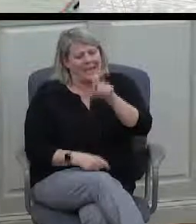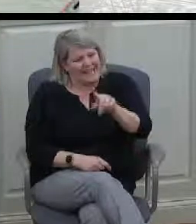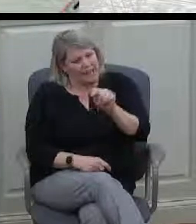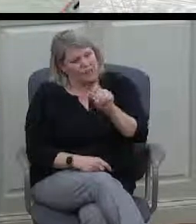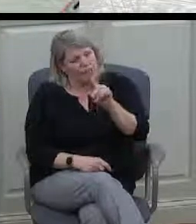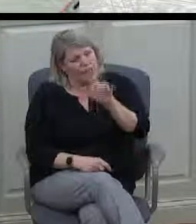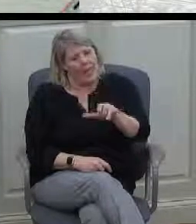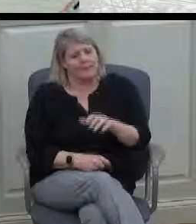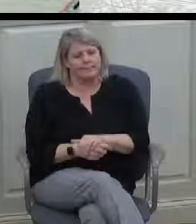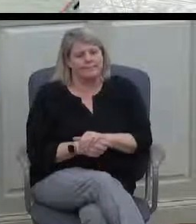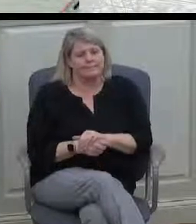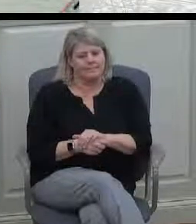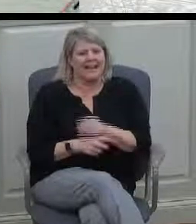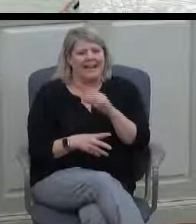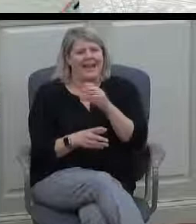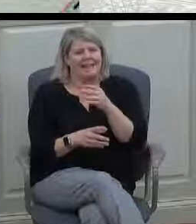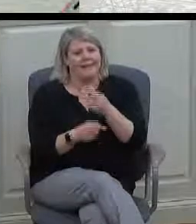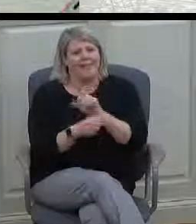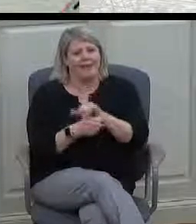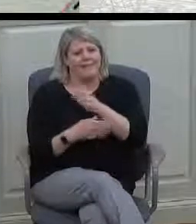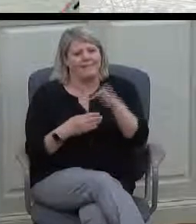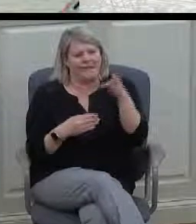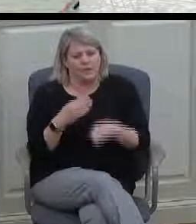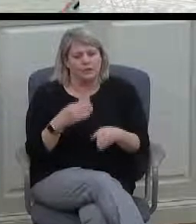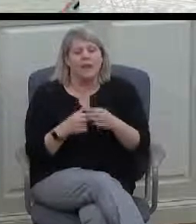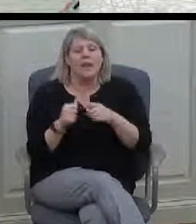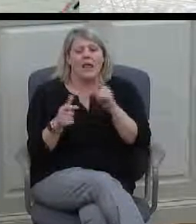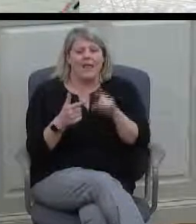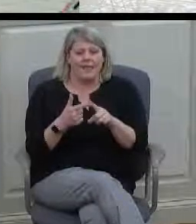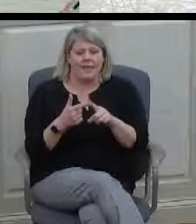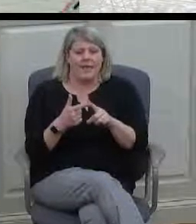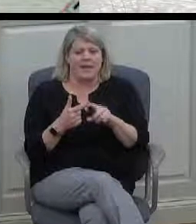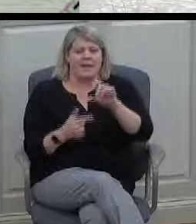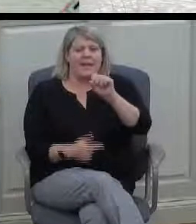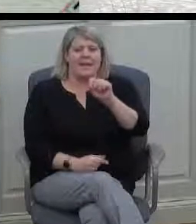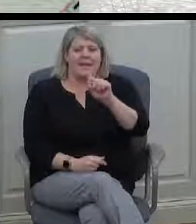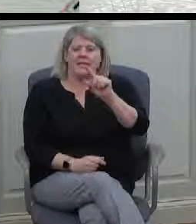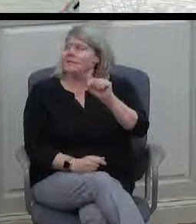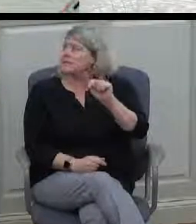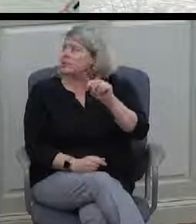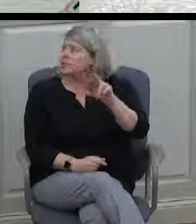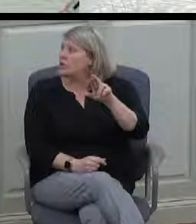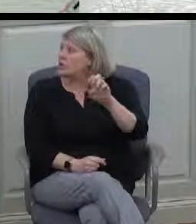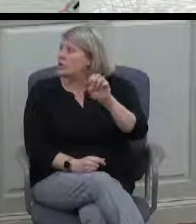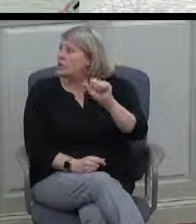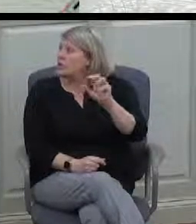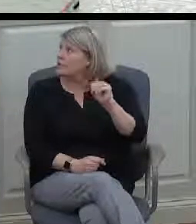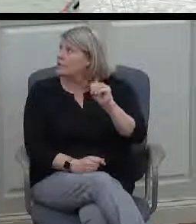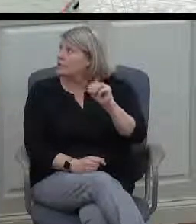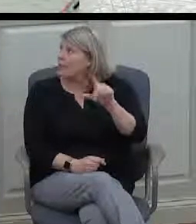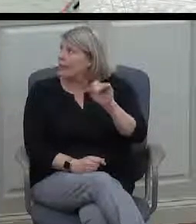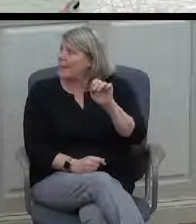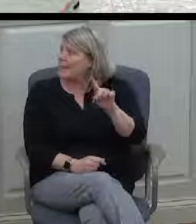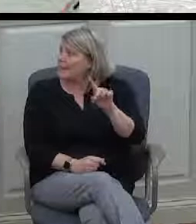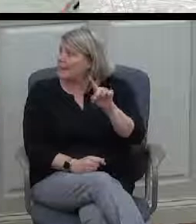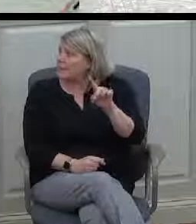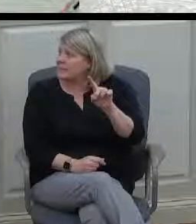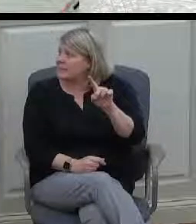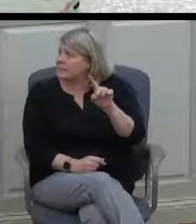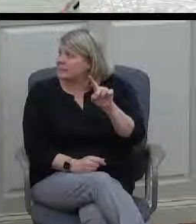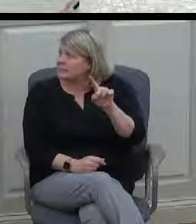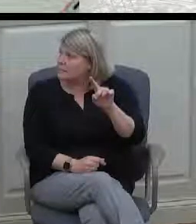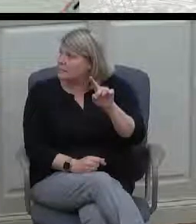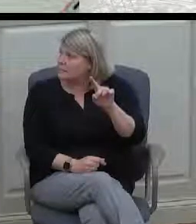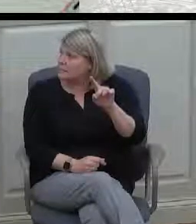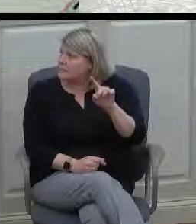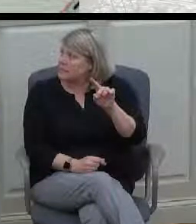to take care of that. We can do that this fall. And then Streamland Phase 1 design fee. I'll have a proposal to bring to the next commission meeting to